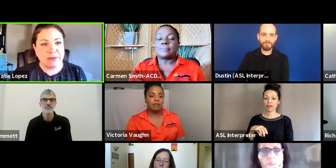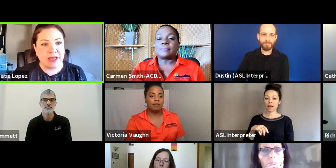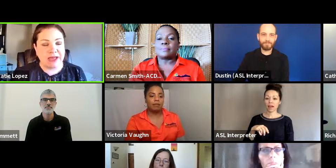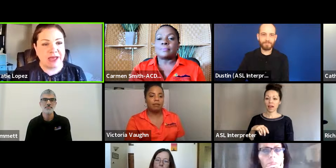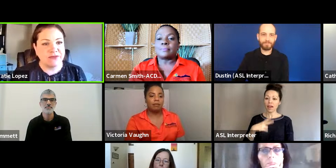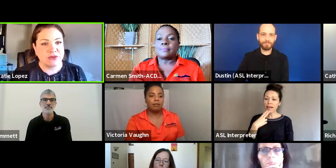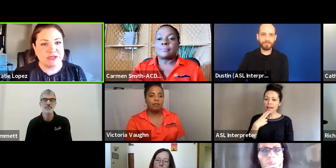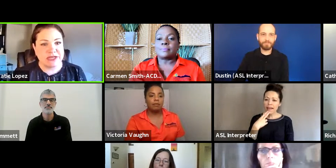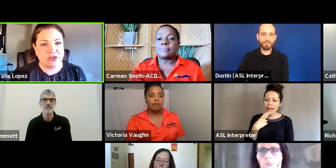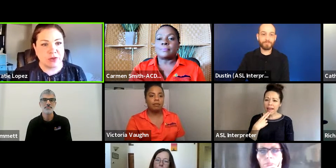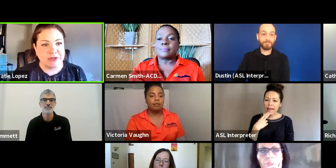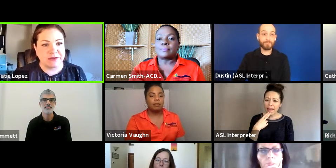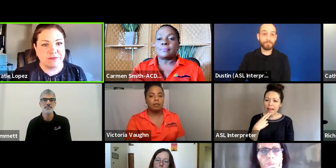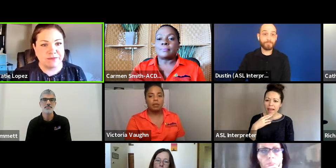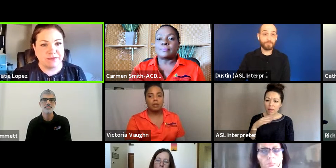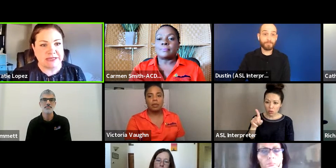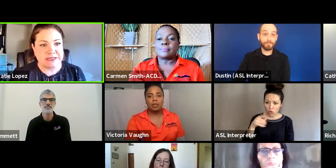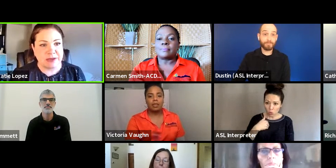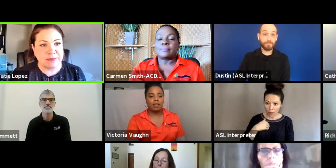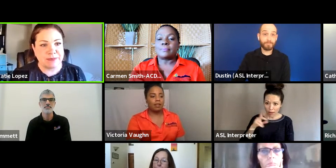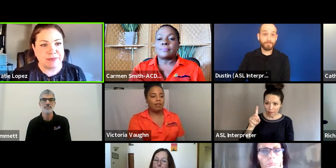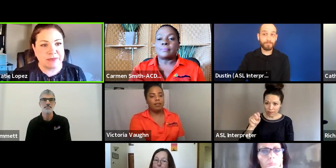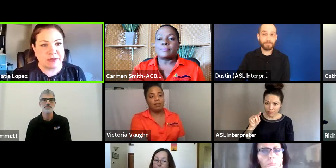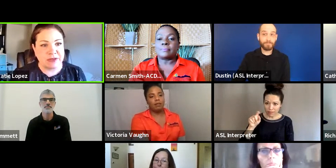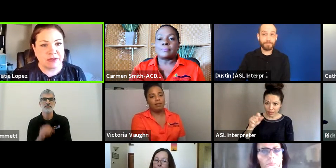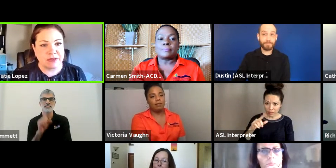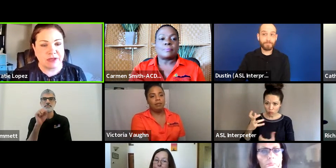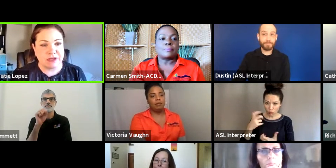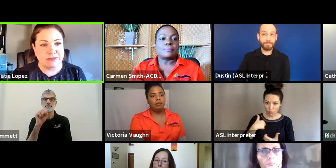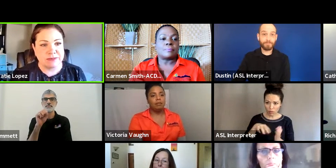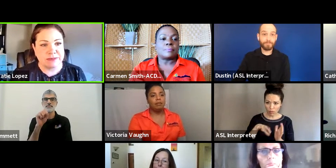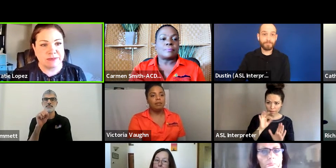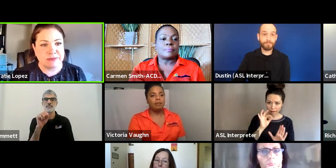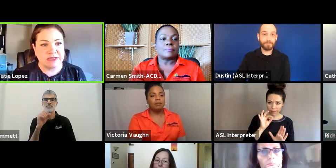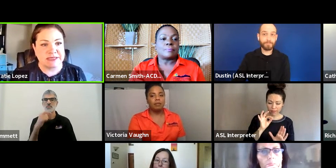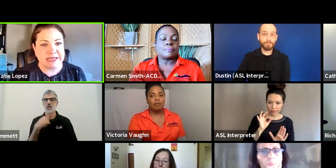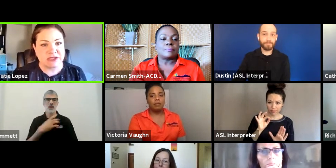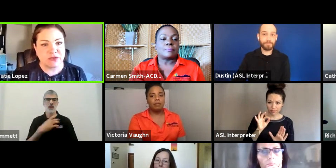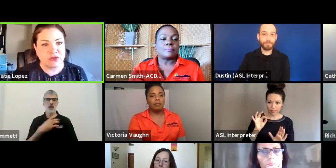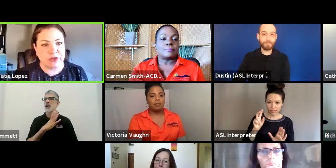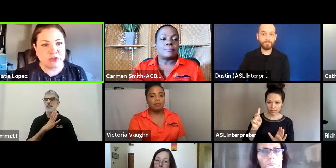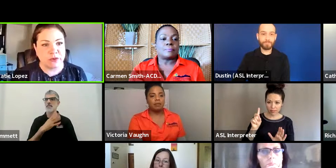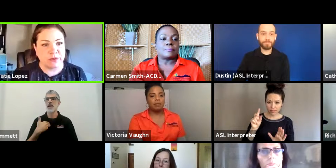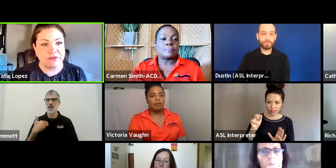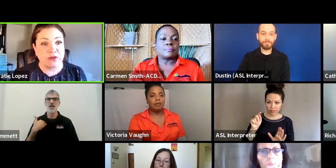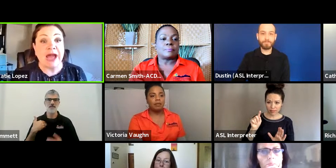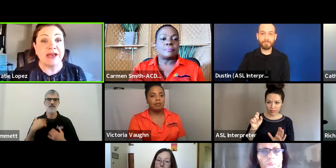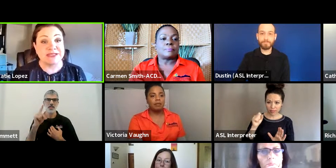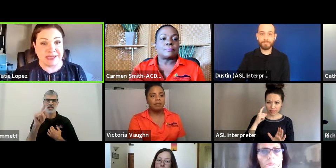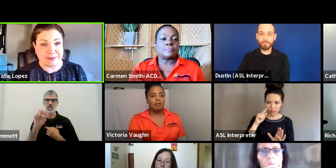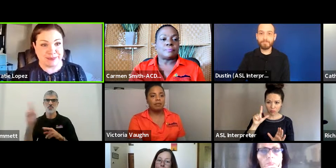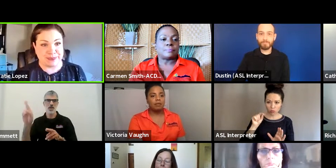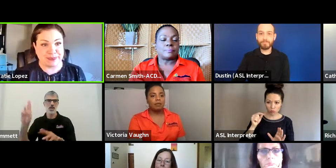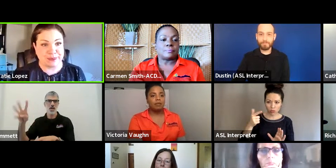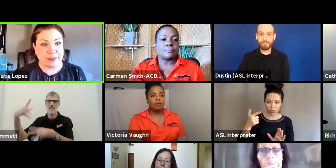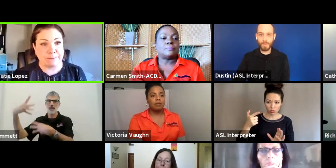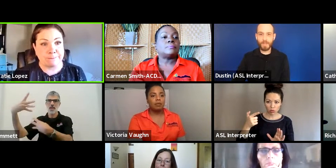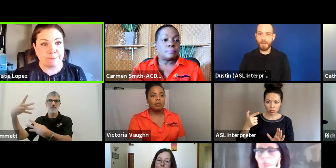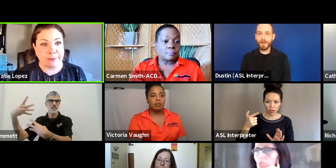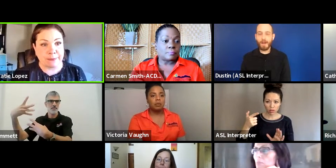Emmett, did you have those dates, or do you want me to find them? The dates for 2021 for